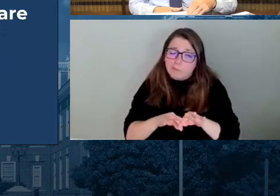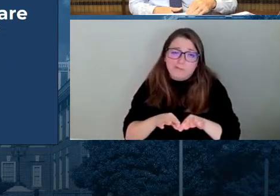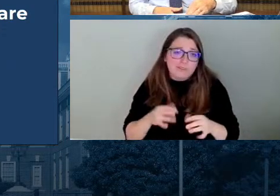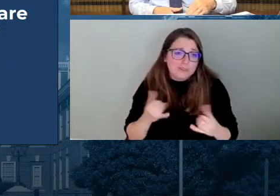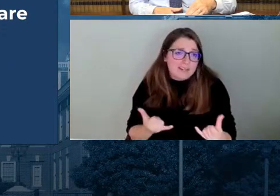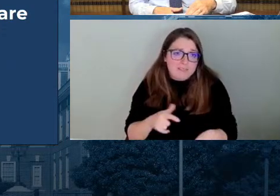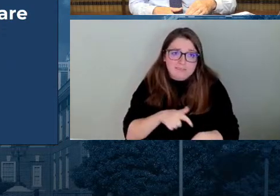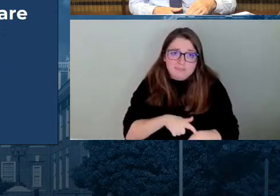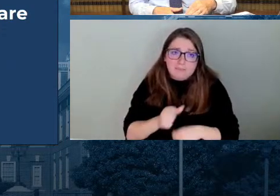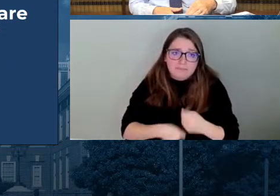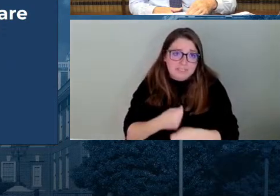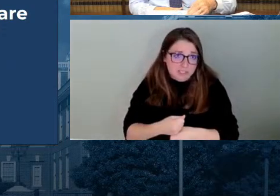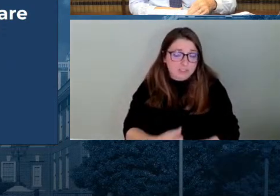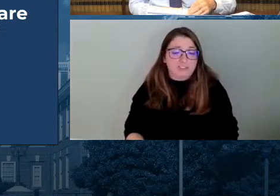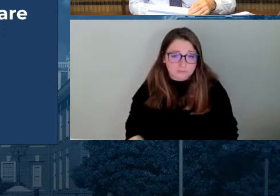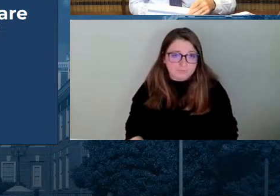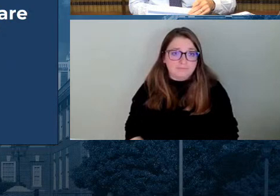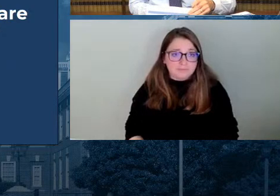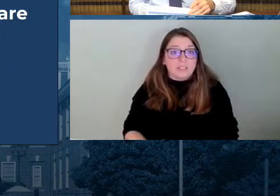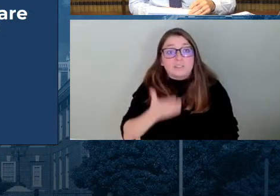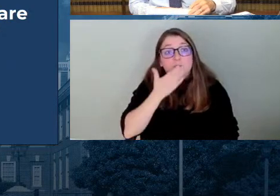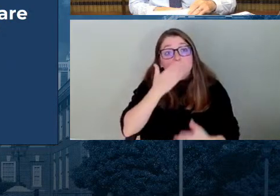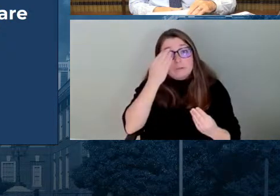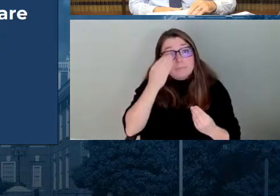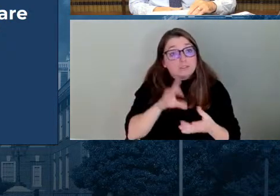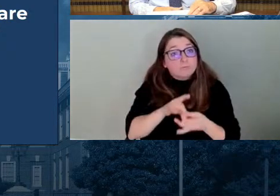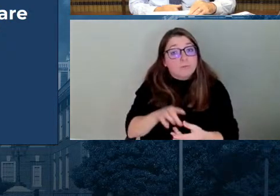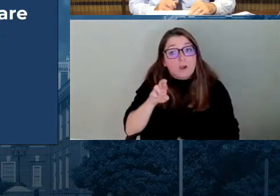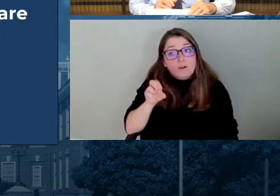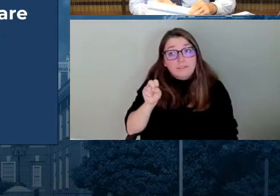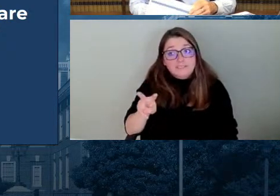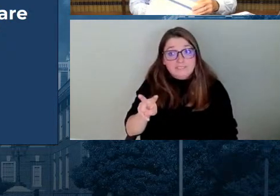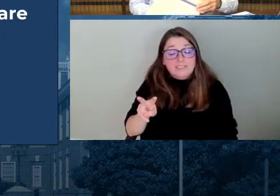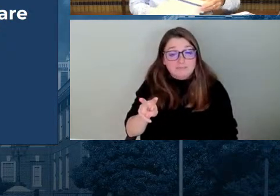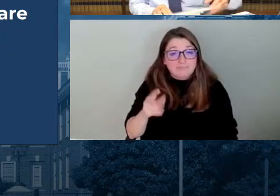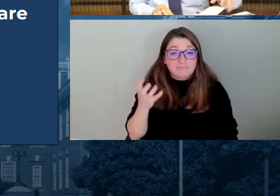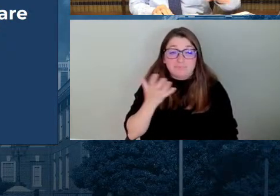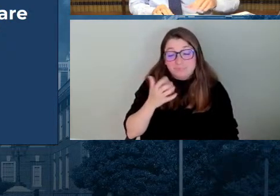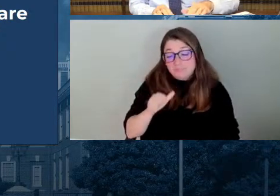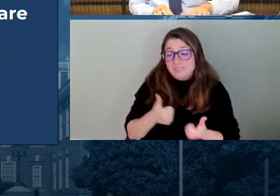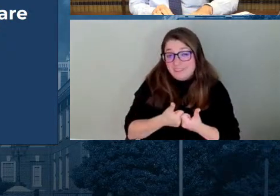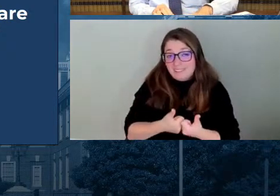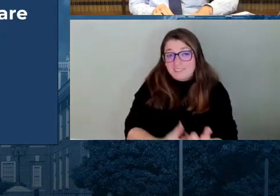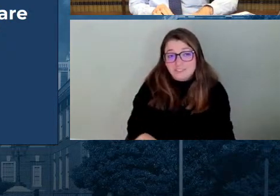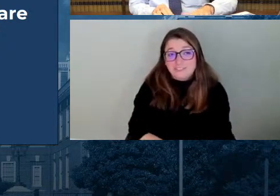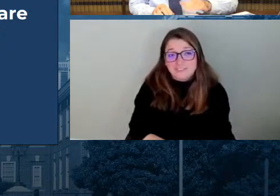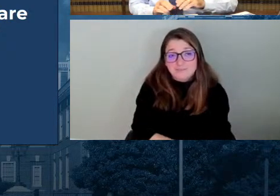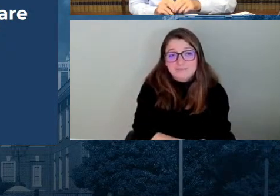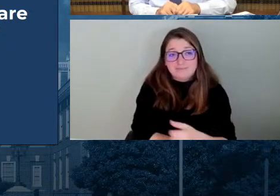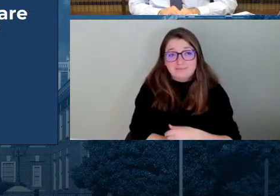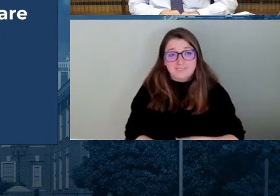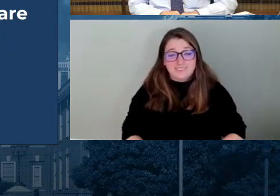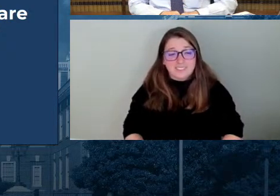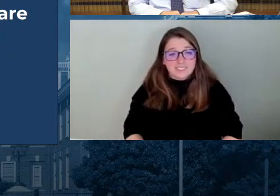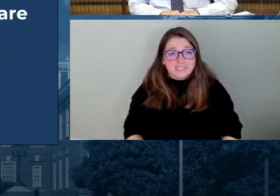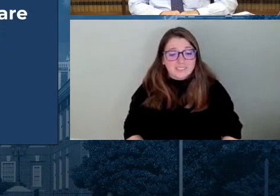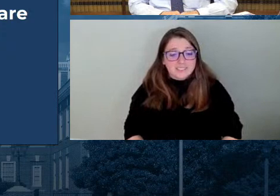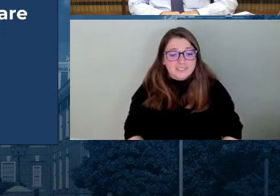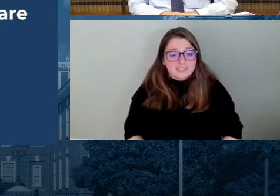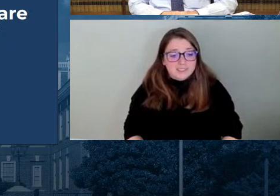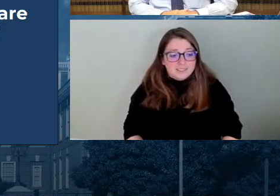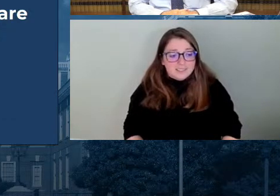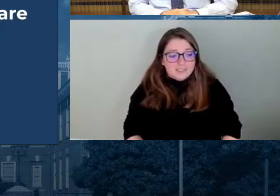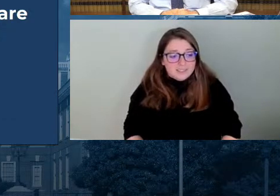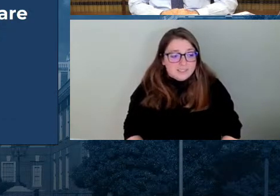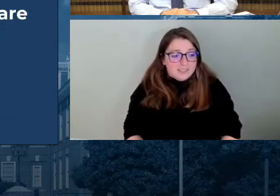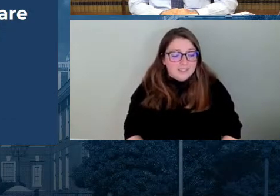about RSV, particularly a challenging situation in our communities. We're lucky enough